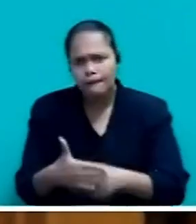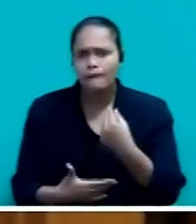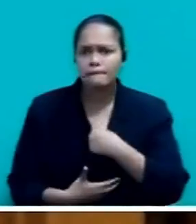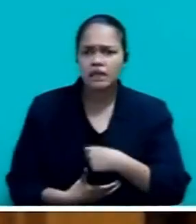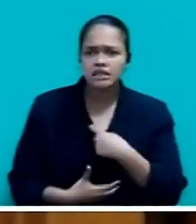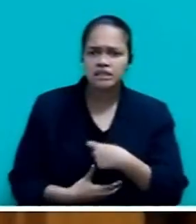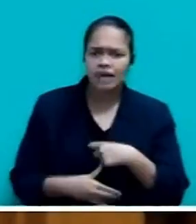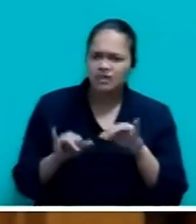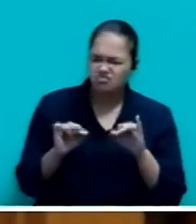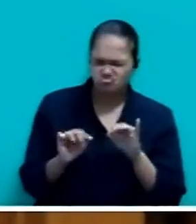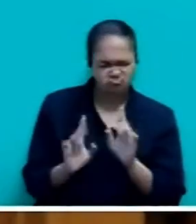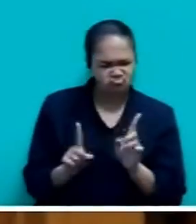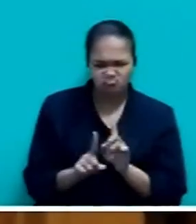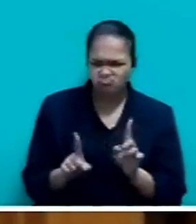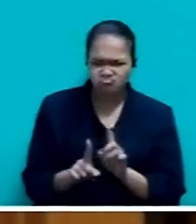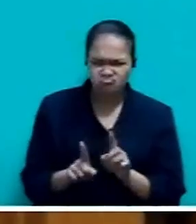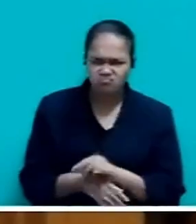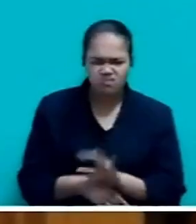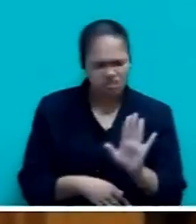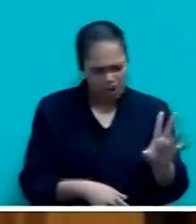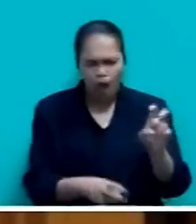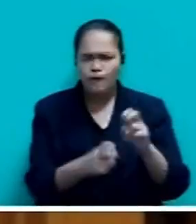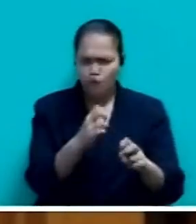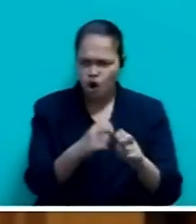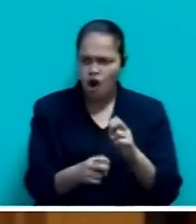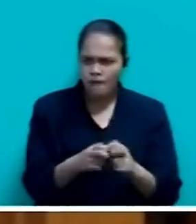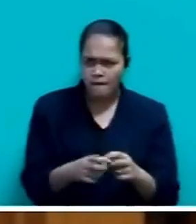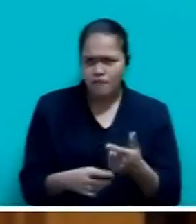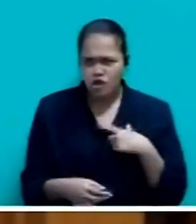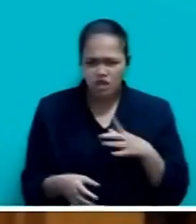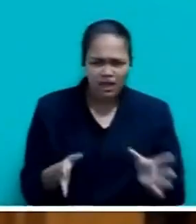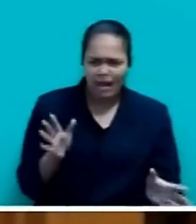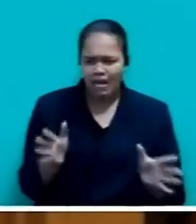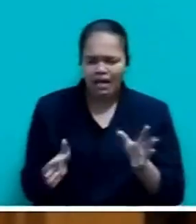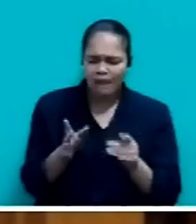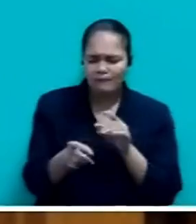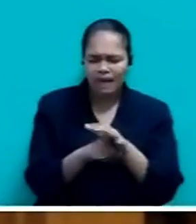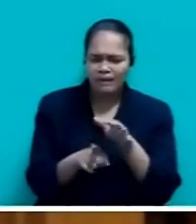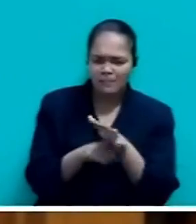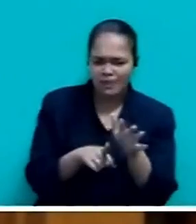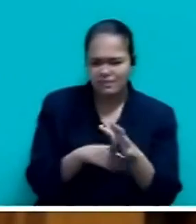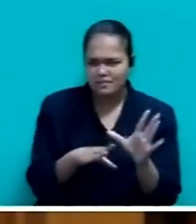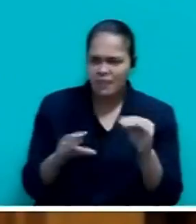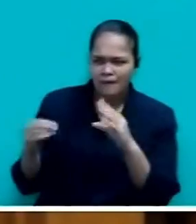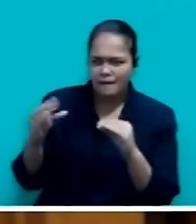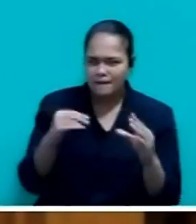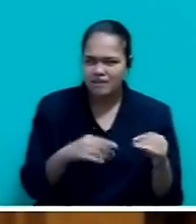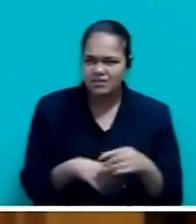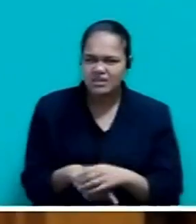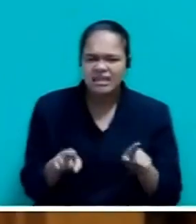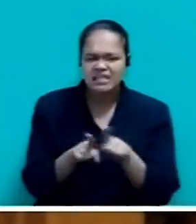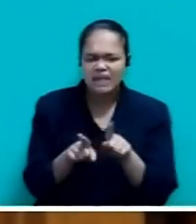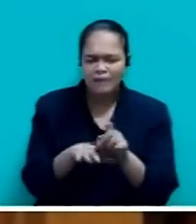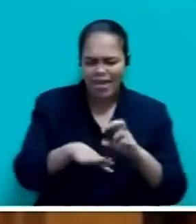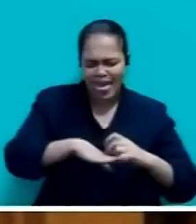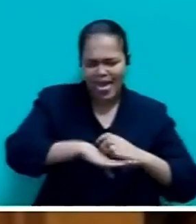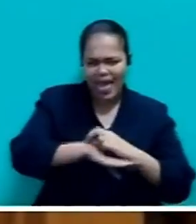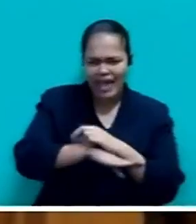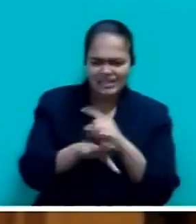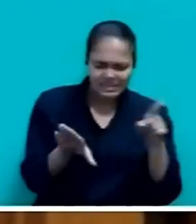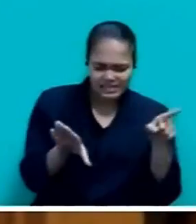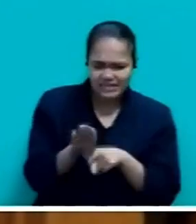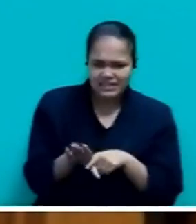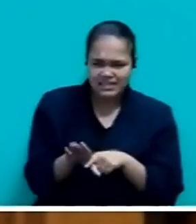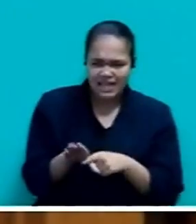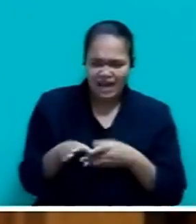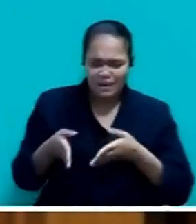problem, Honourable Speaker. He starts getting agitated in his seat. It's like ants in your pants.